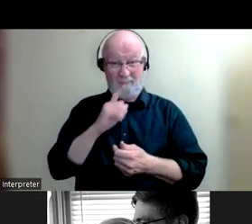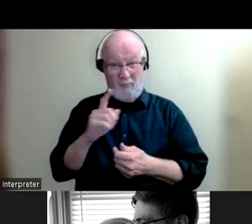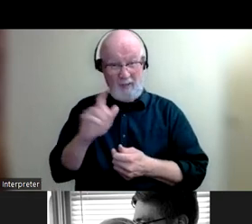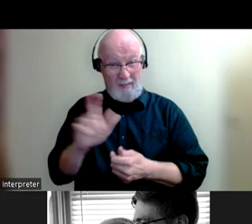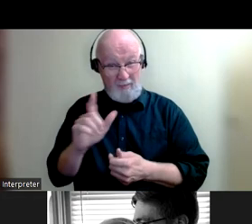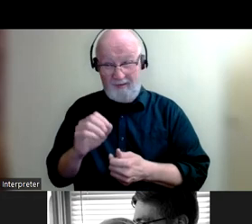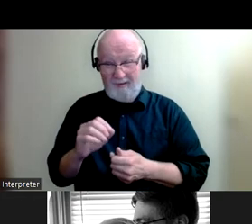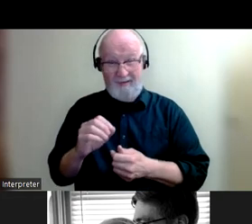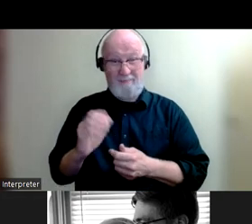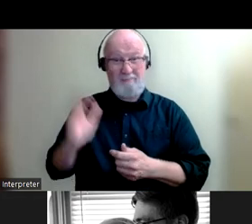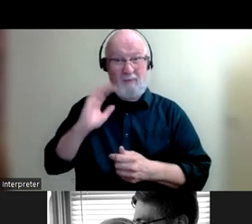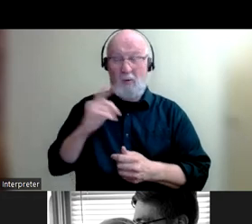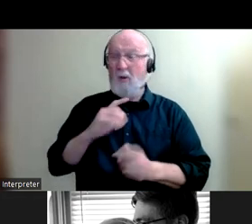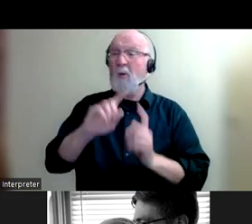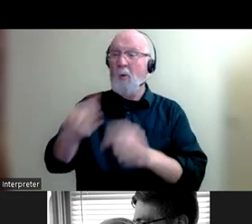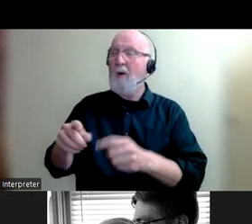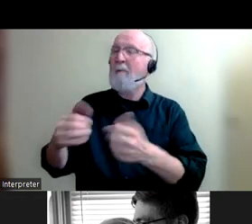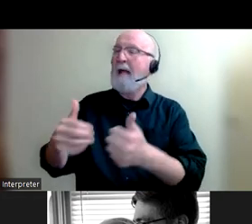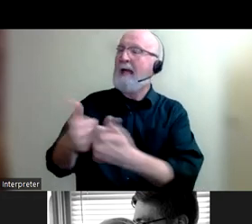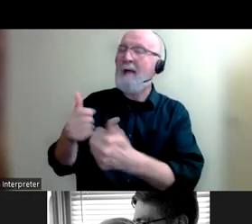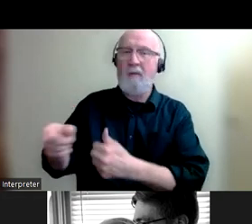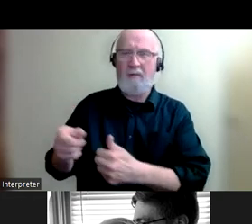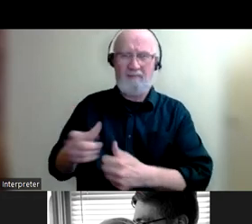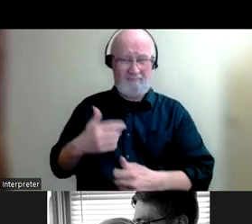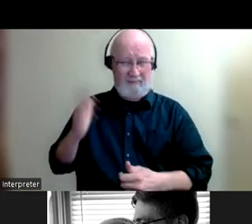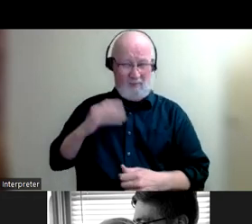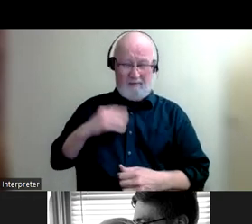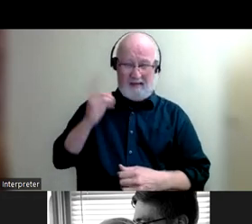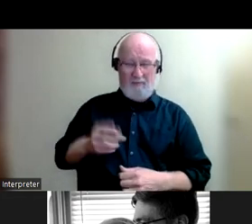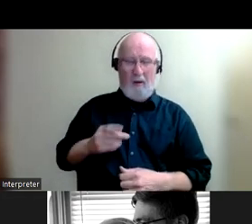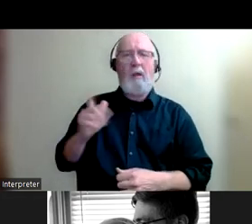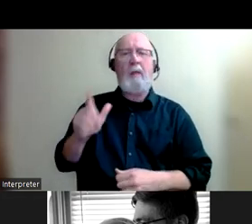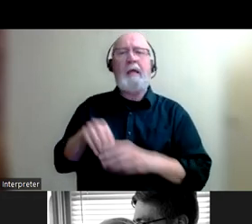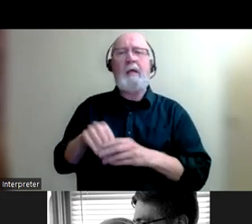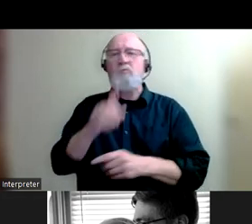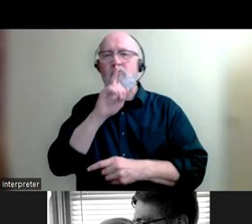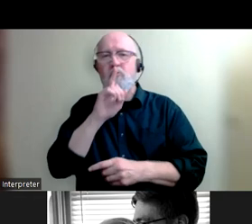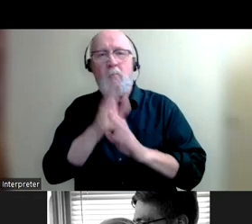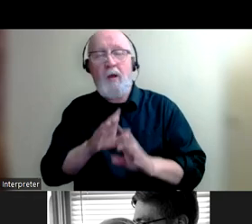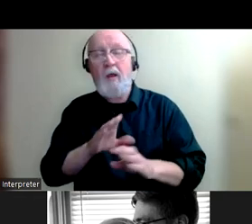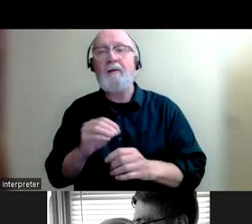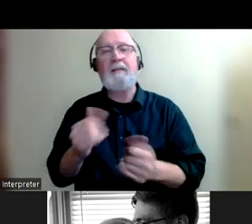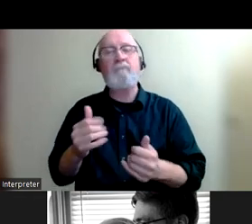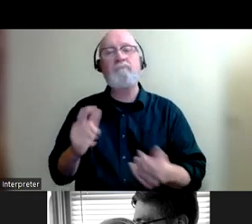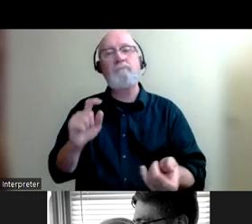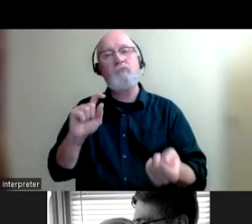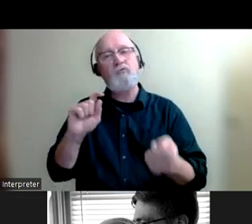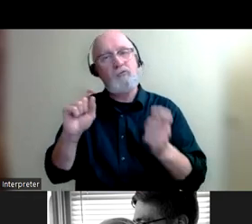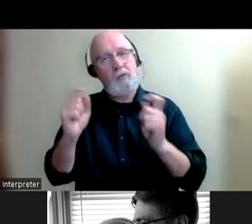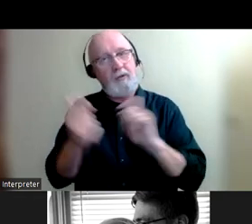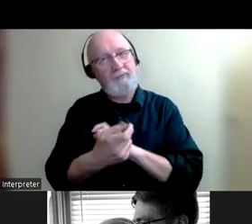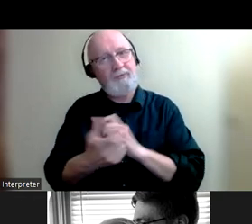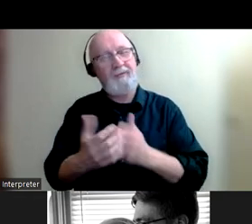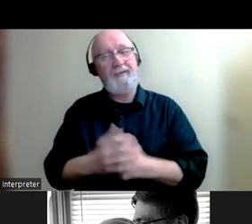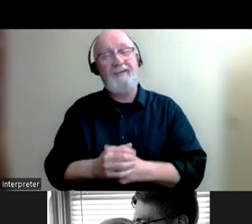sit down and play a board game, because it was always like, shh, don't make any noise. But I mean, it's not like that anymore.